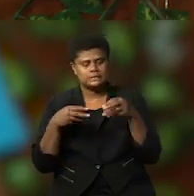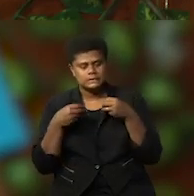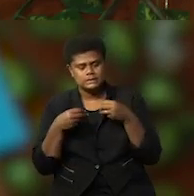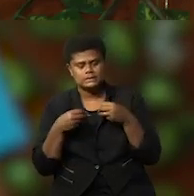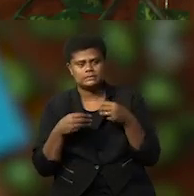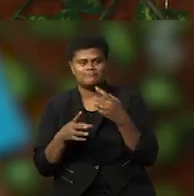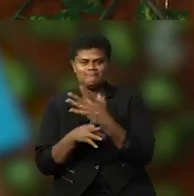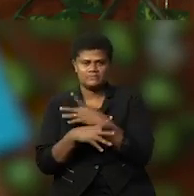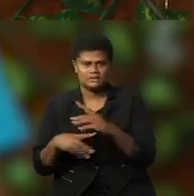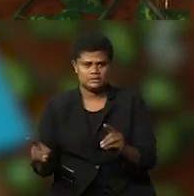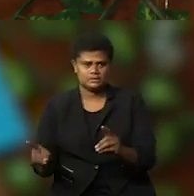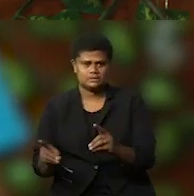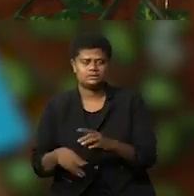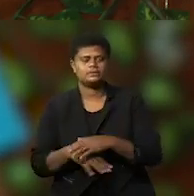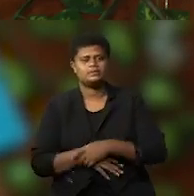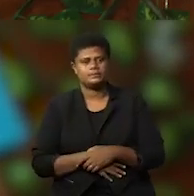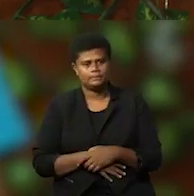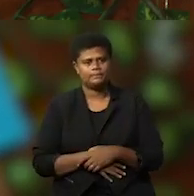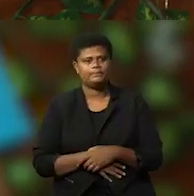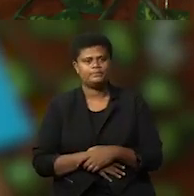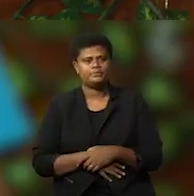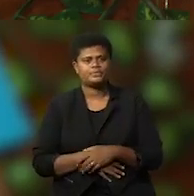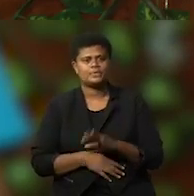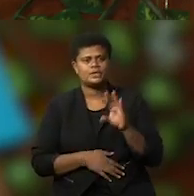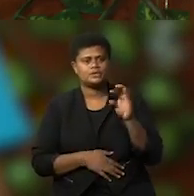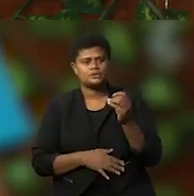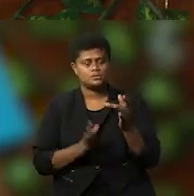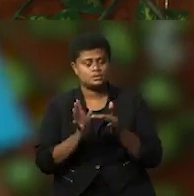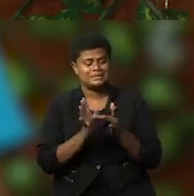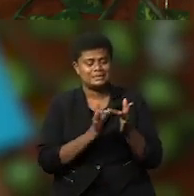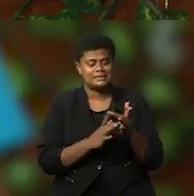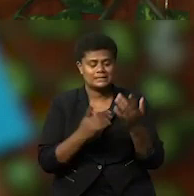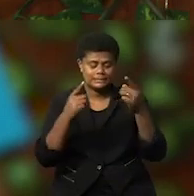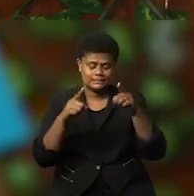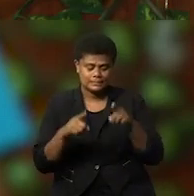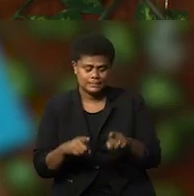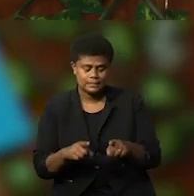the importance of Jesus' achievement at the cross, and